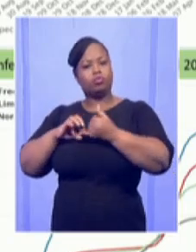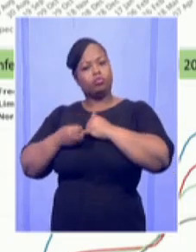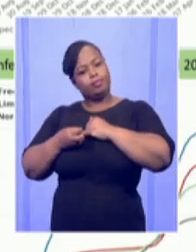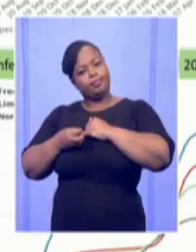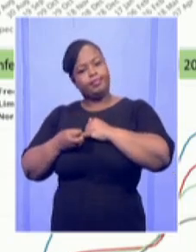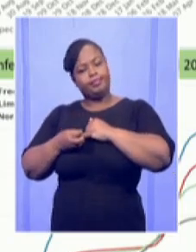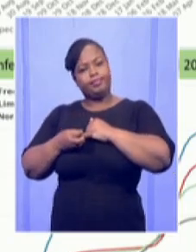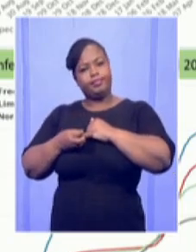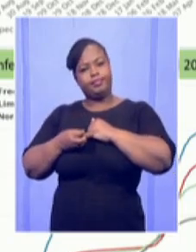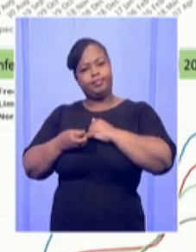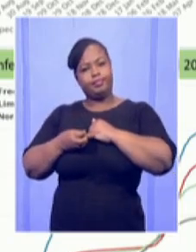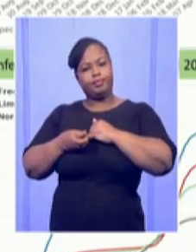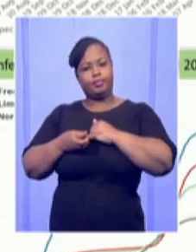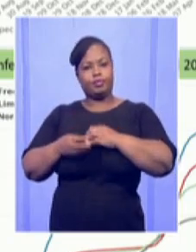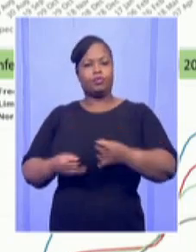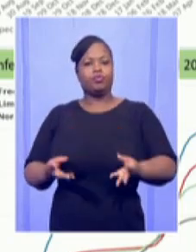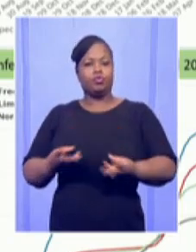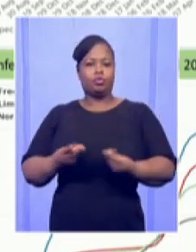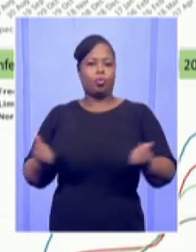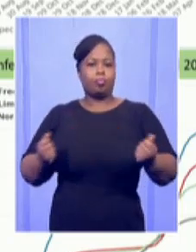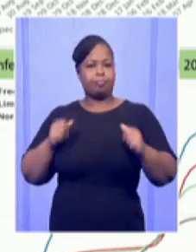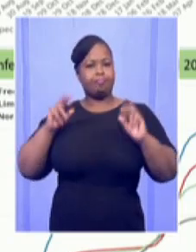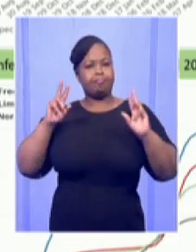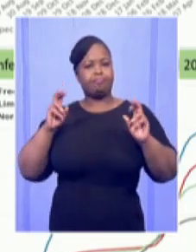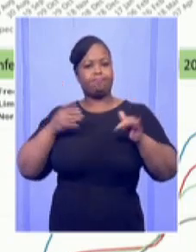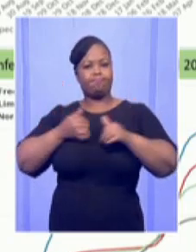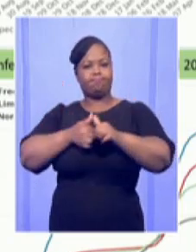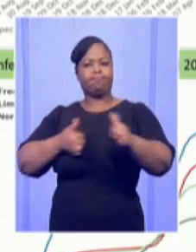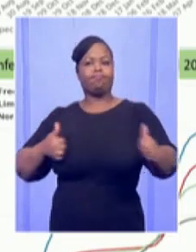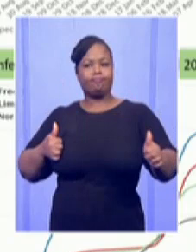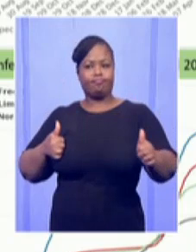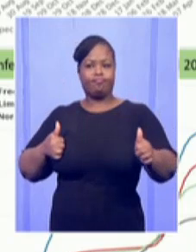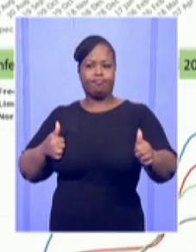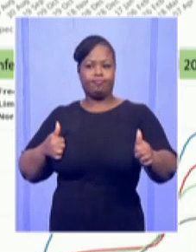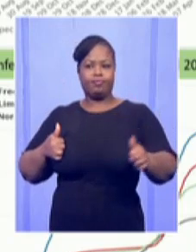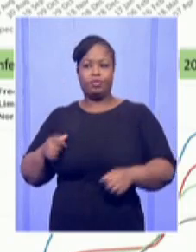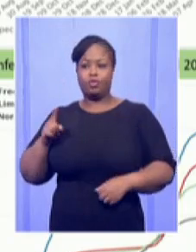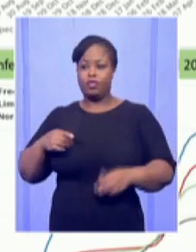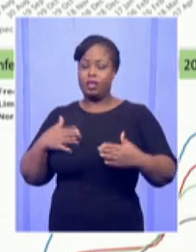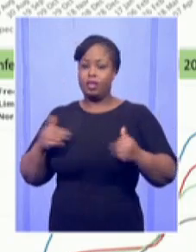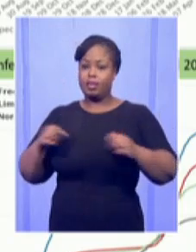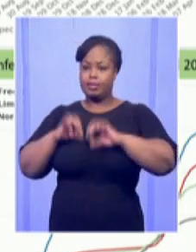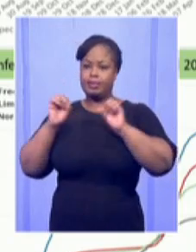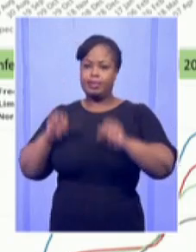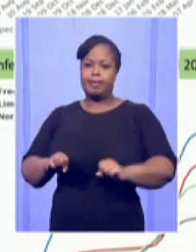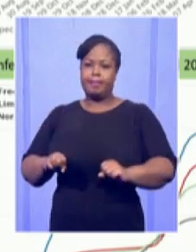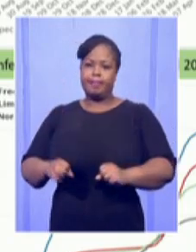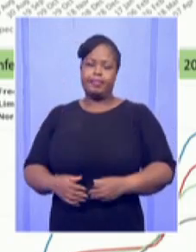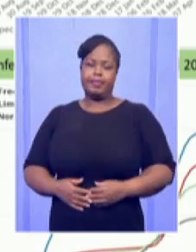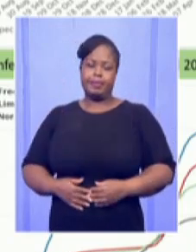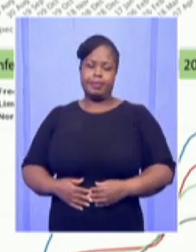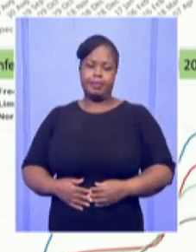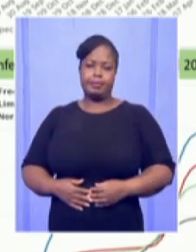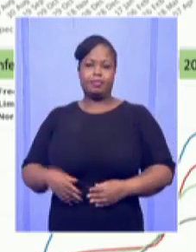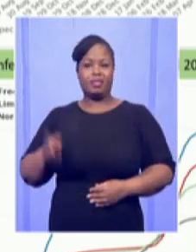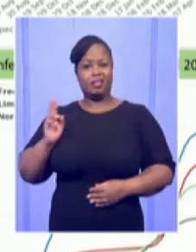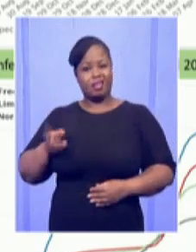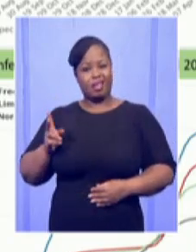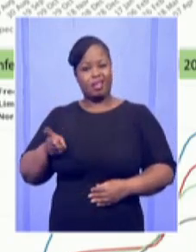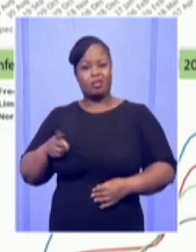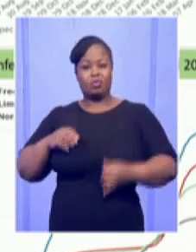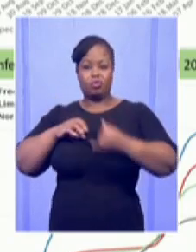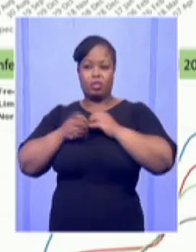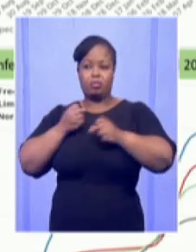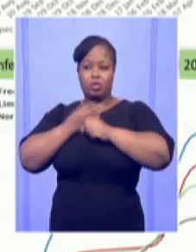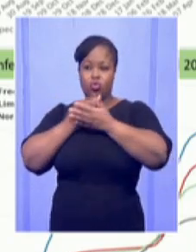also to deal with the issue of backlog in the capabilities of the health systems, but also building better going